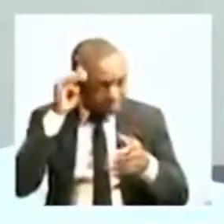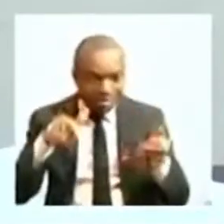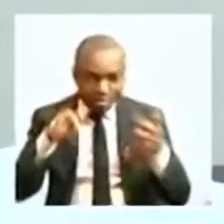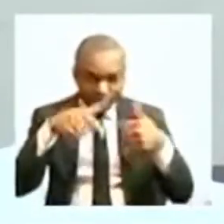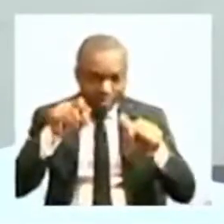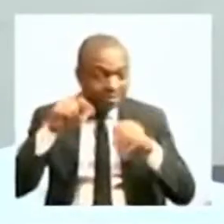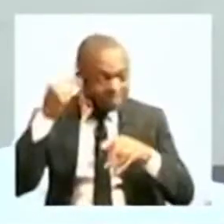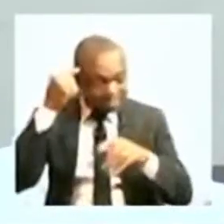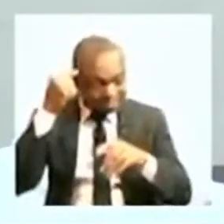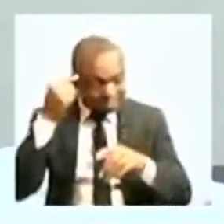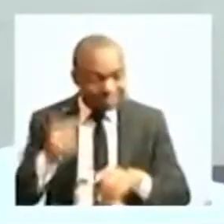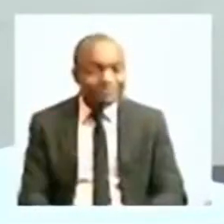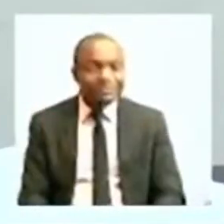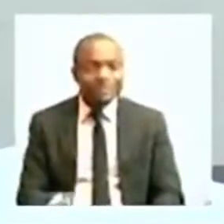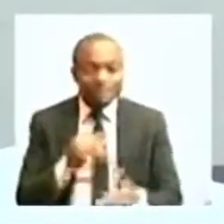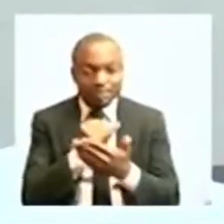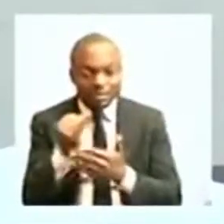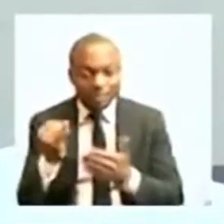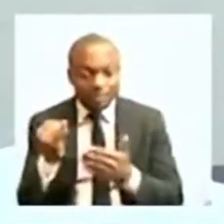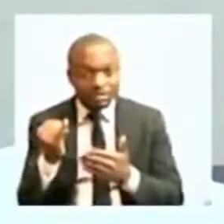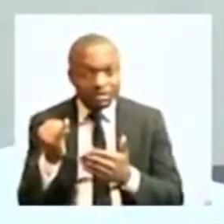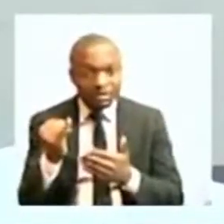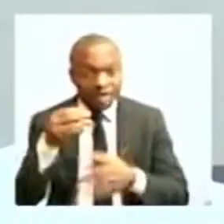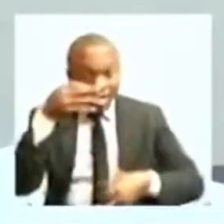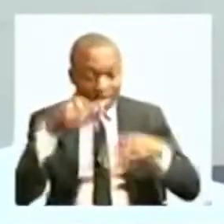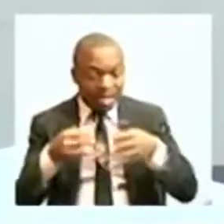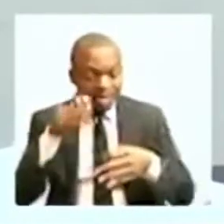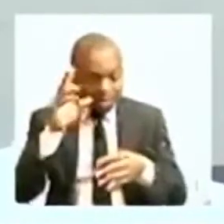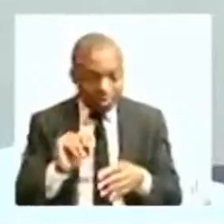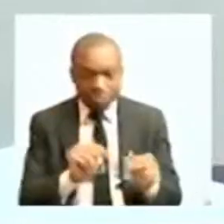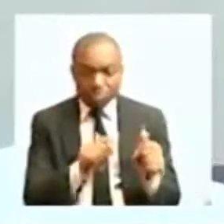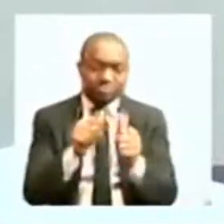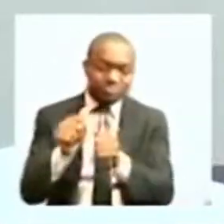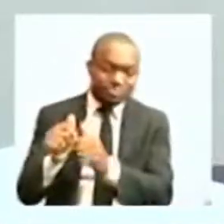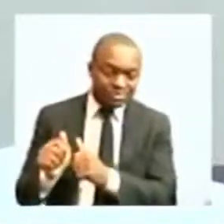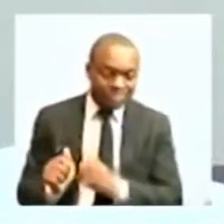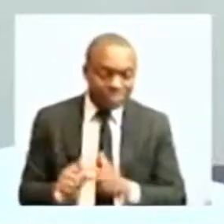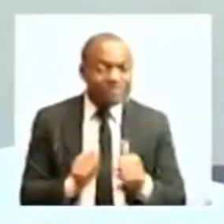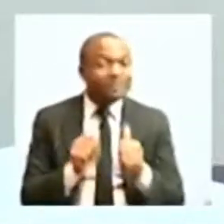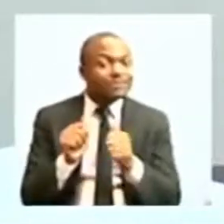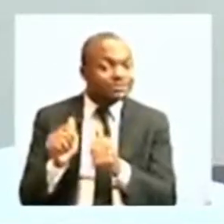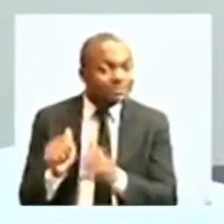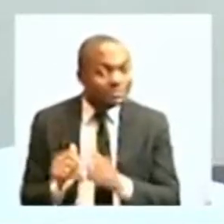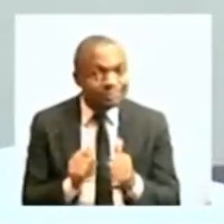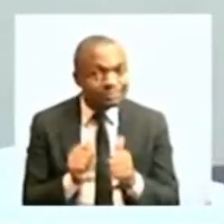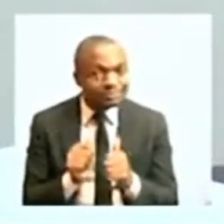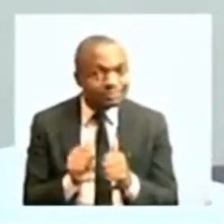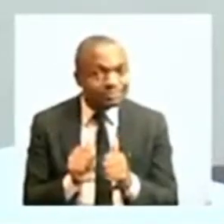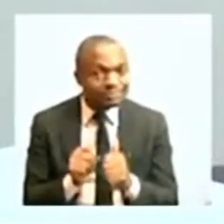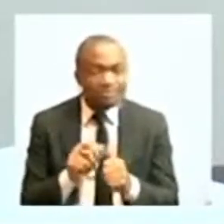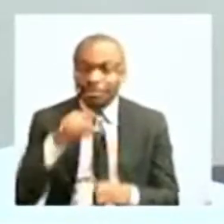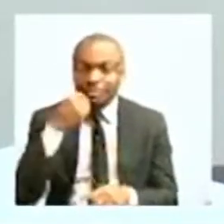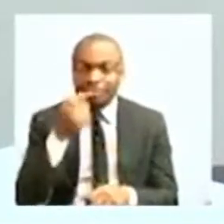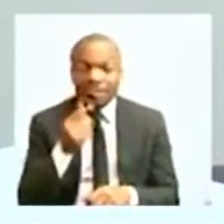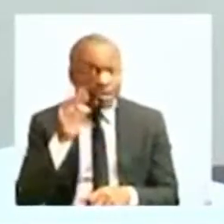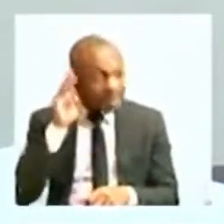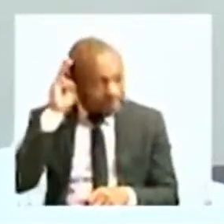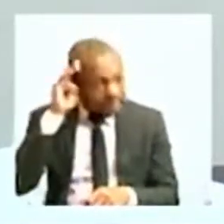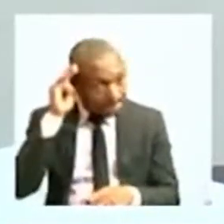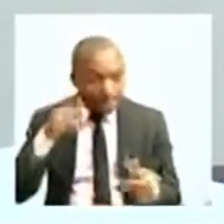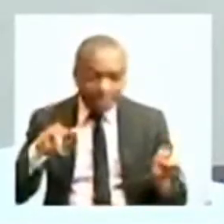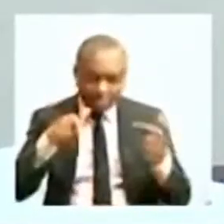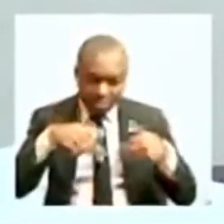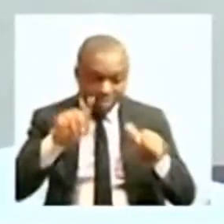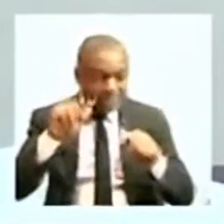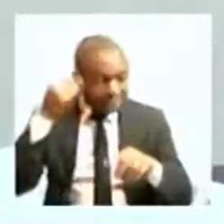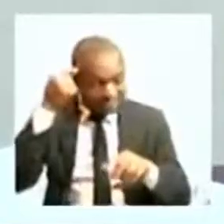Government? So, the issue comes that if there is no action taken, they will say the Ministry of Local